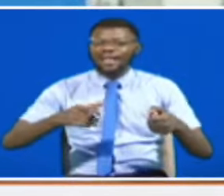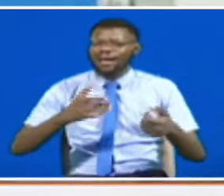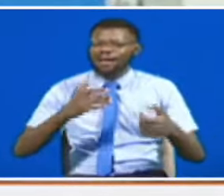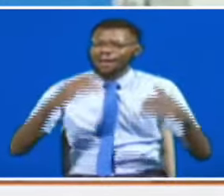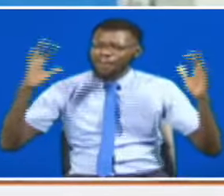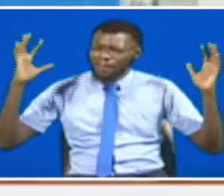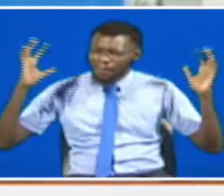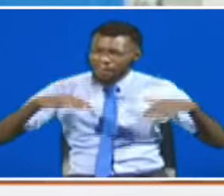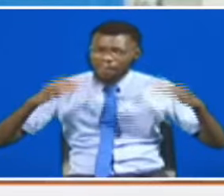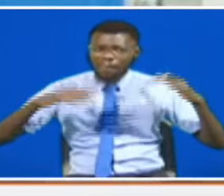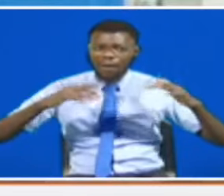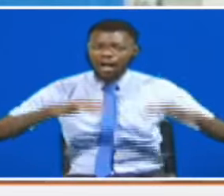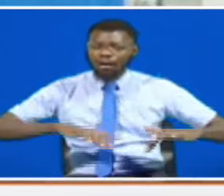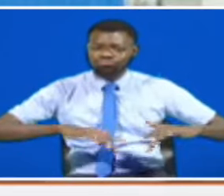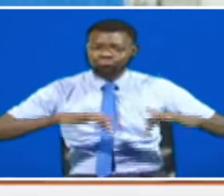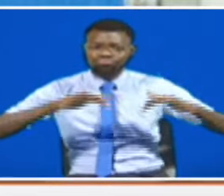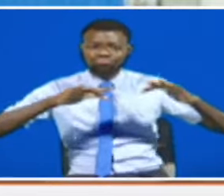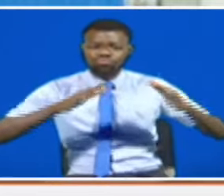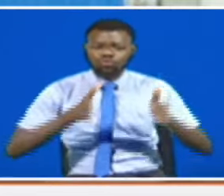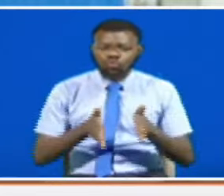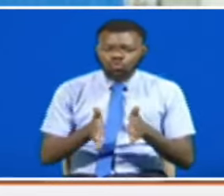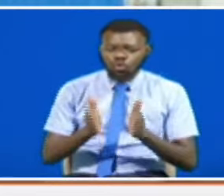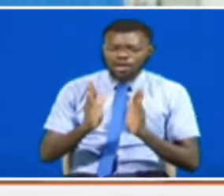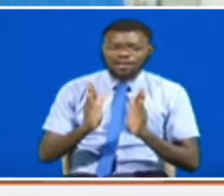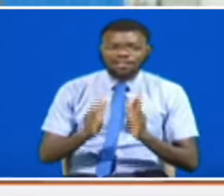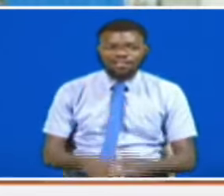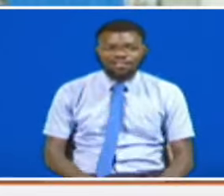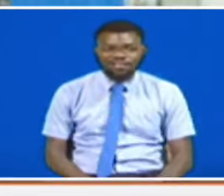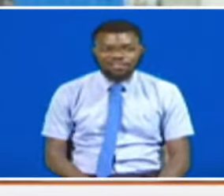on Nairobi's highway.